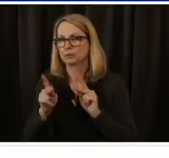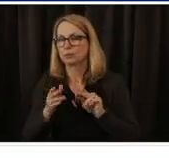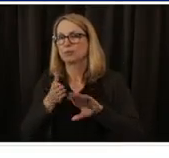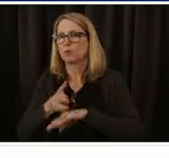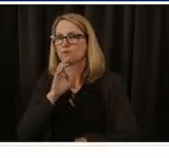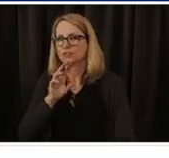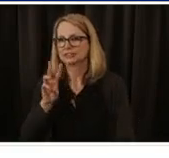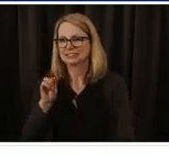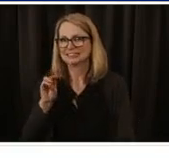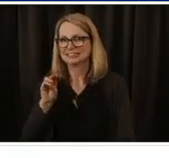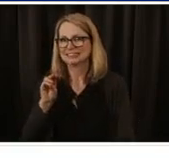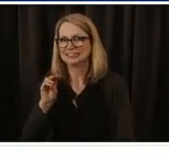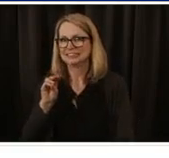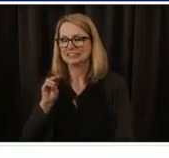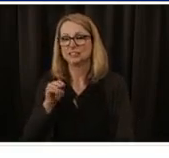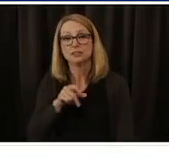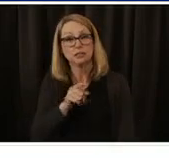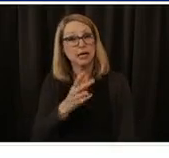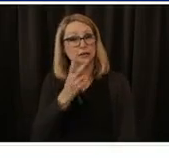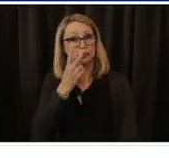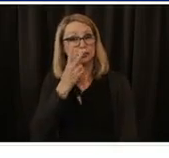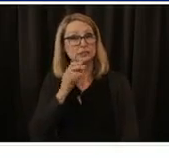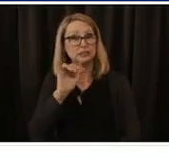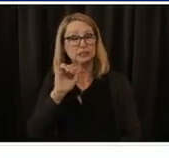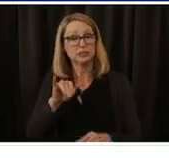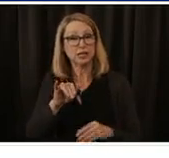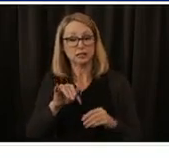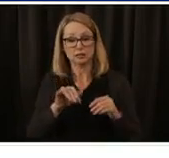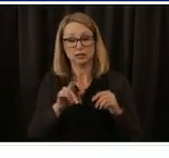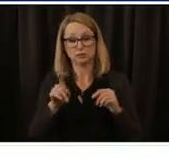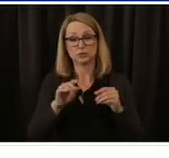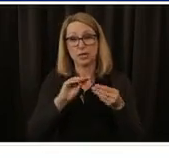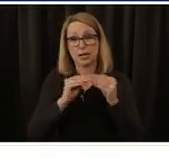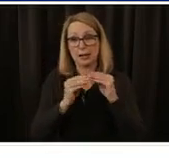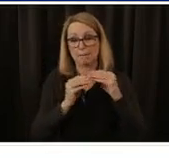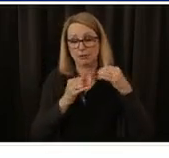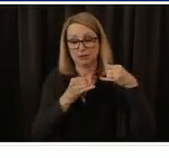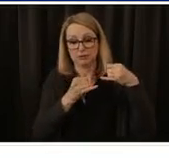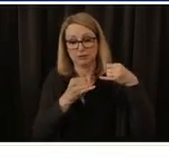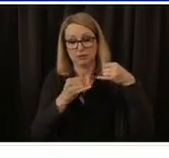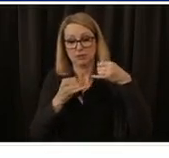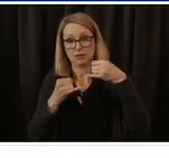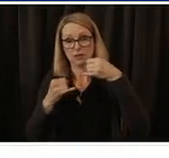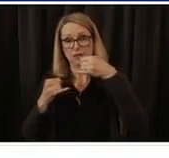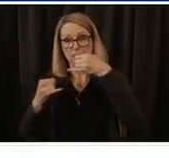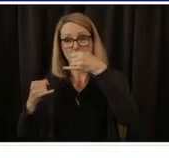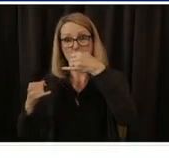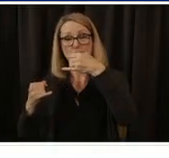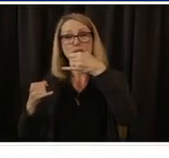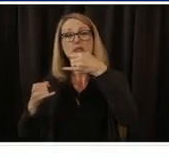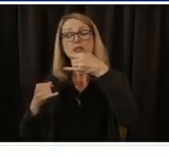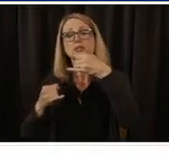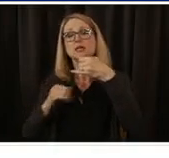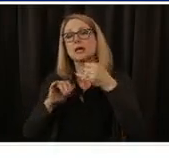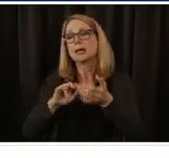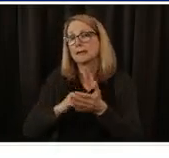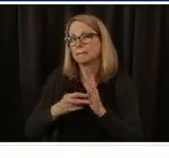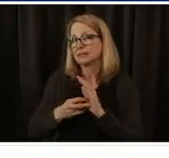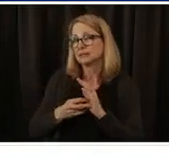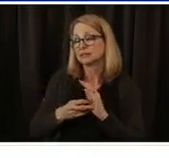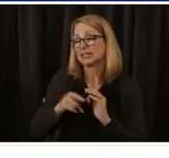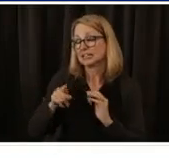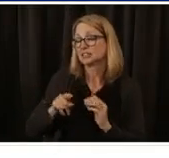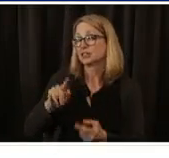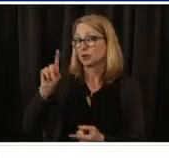60. And you'll see that we consistently see this growing gap between those two different age groups, where the lowest rates of disease transmission that we're seeing right